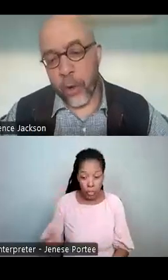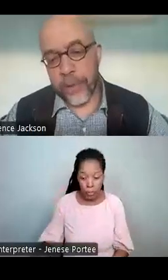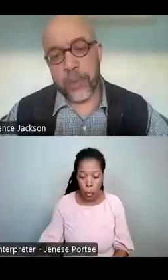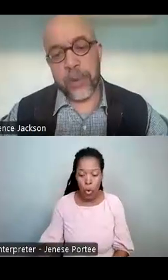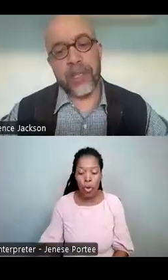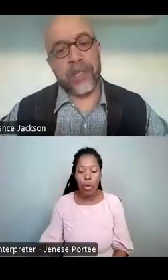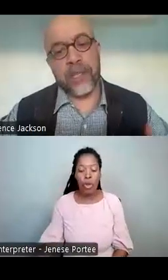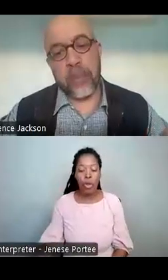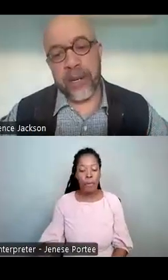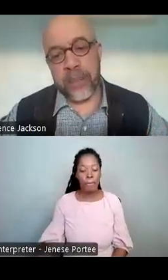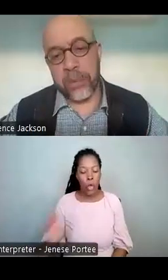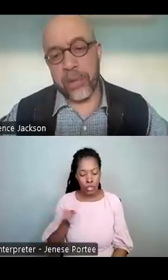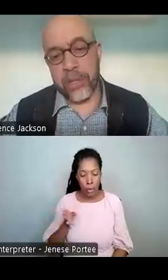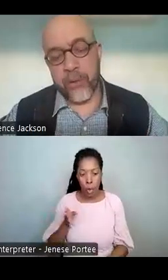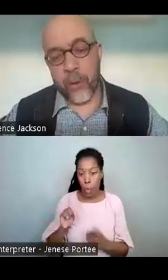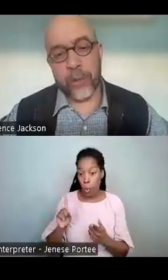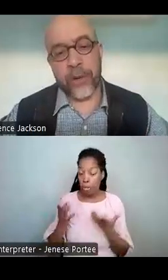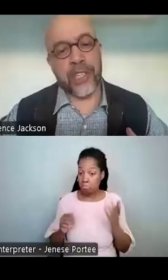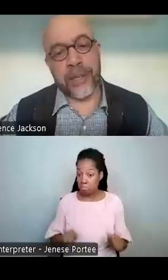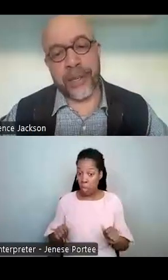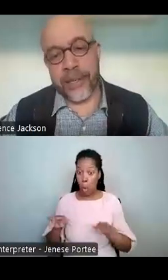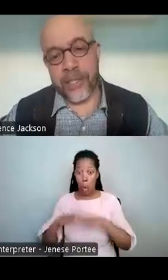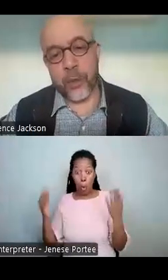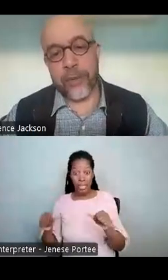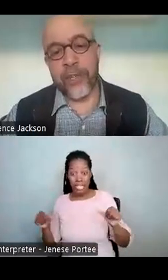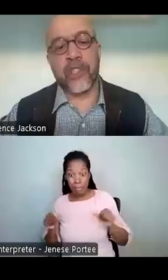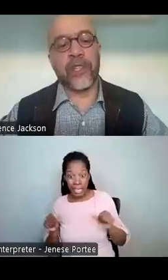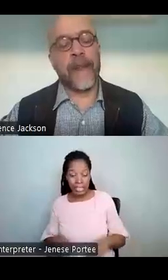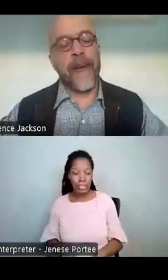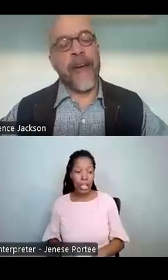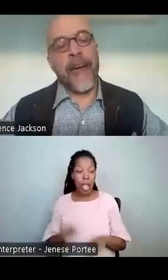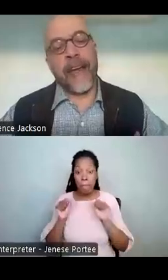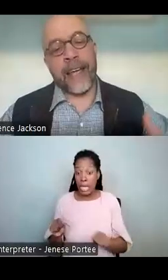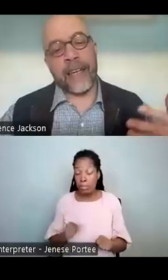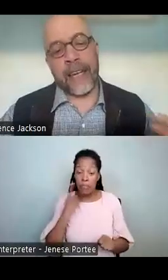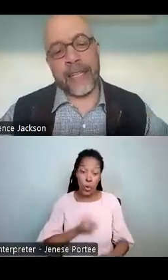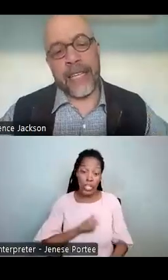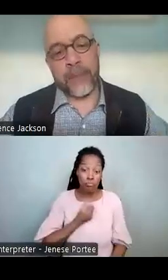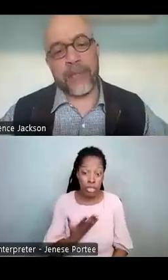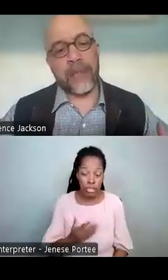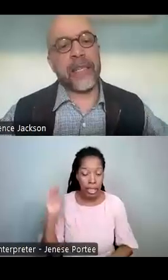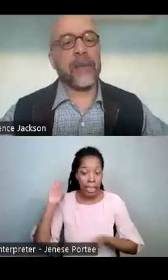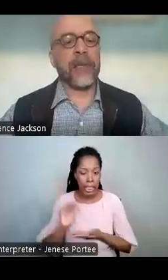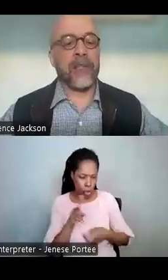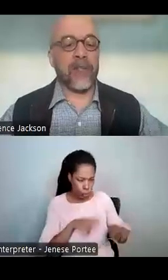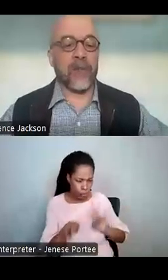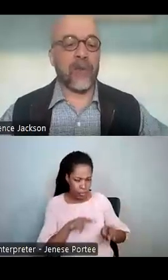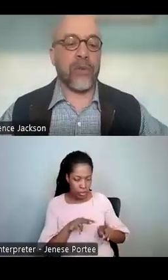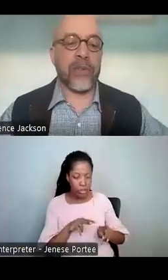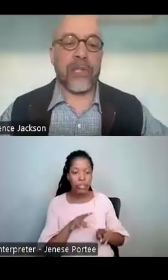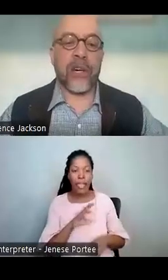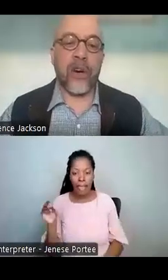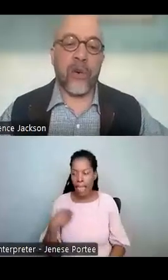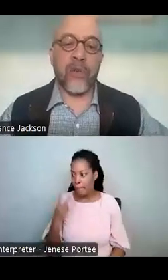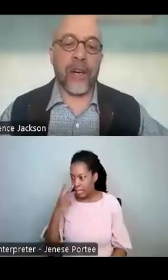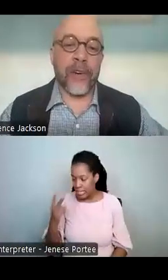have been open spaces, possibilities for expression, less supervision, And it keeps leading me to